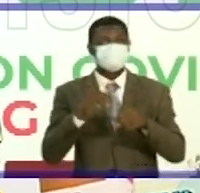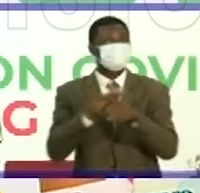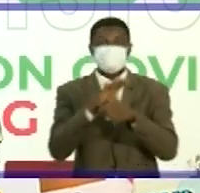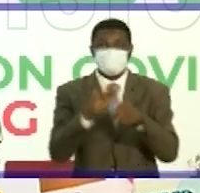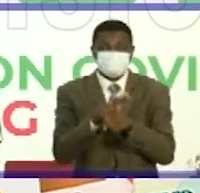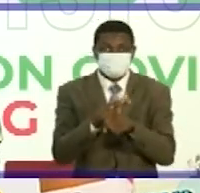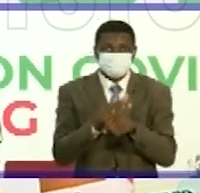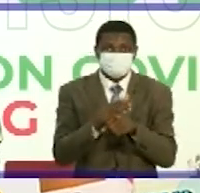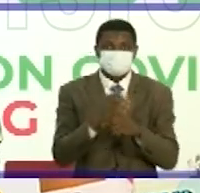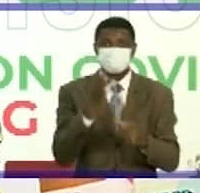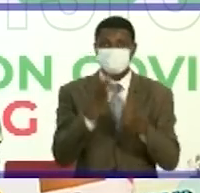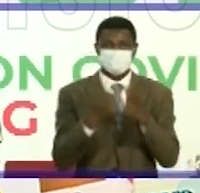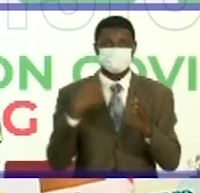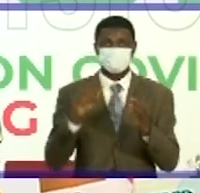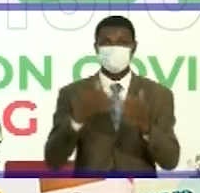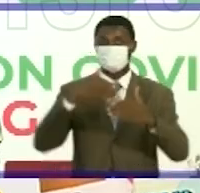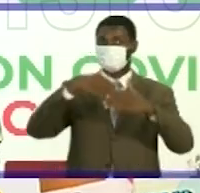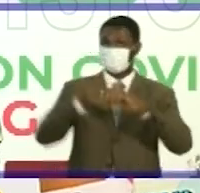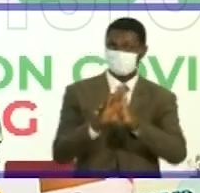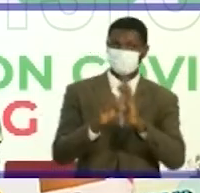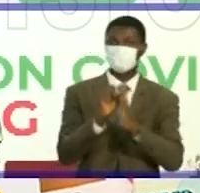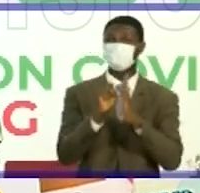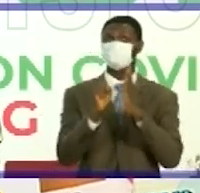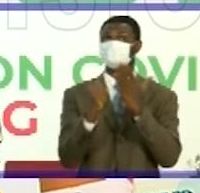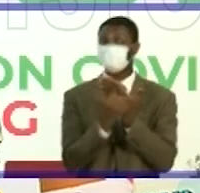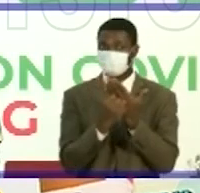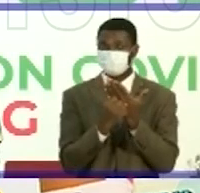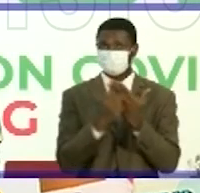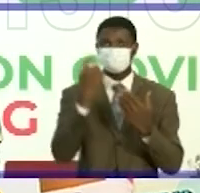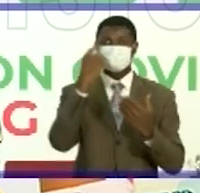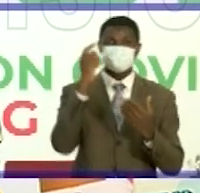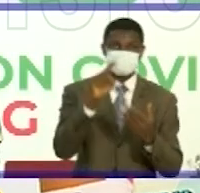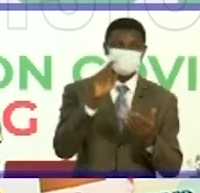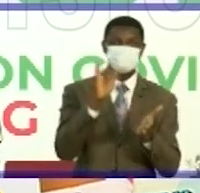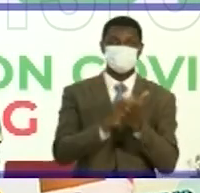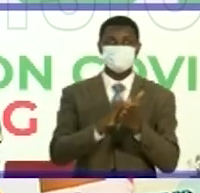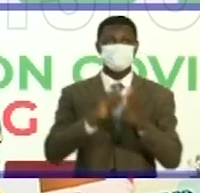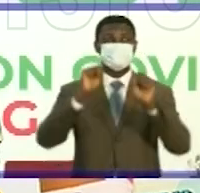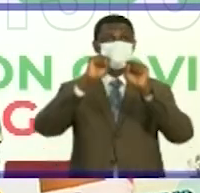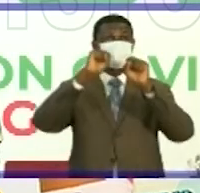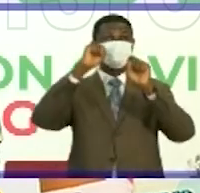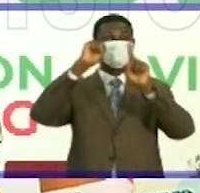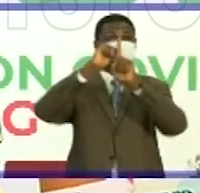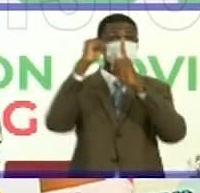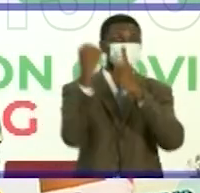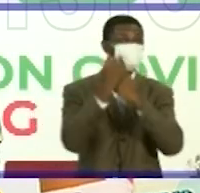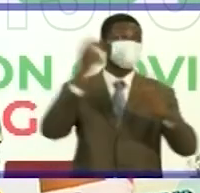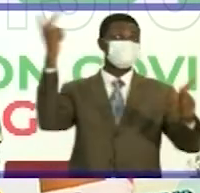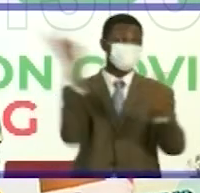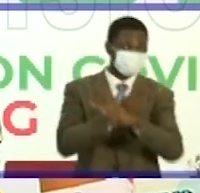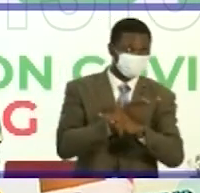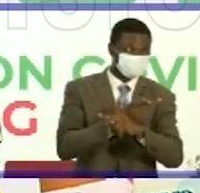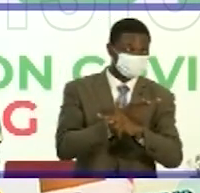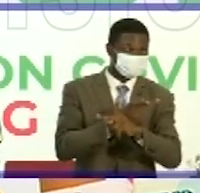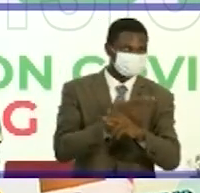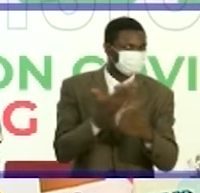get to the midst of September and things let loose, obviously, you know that nobody can afford to go anywhere.